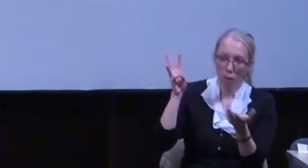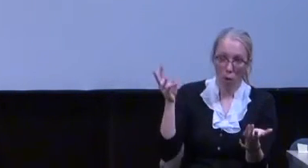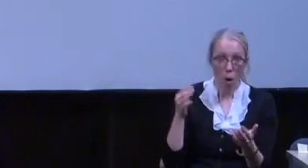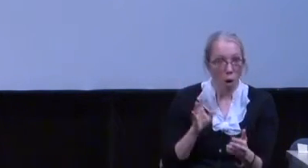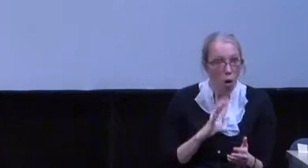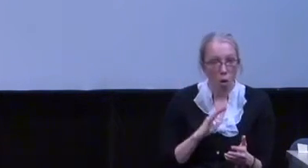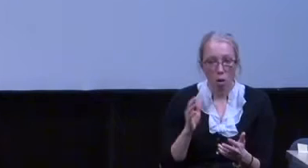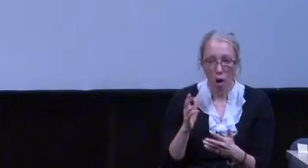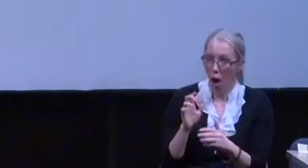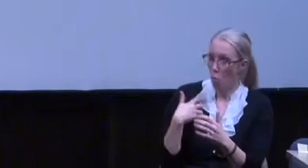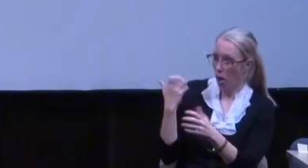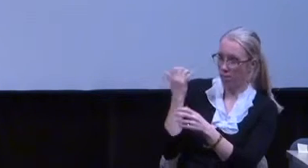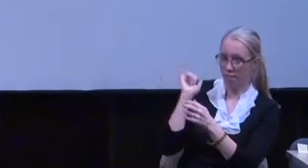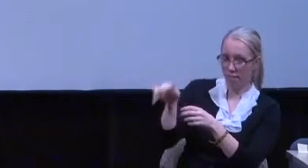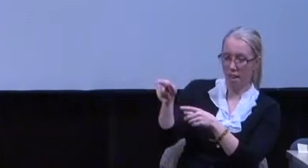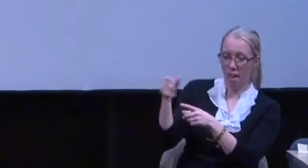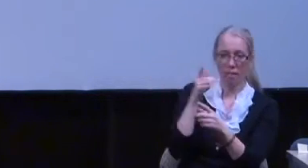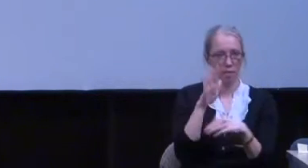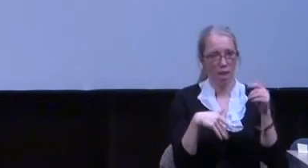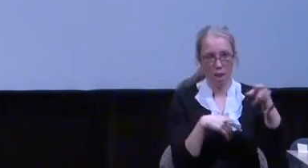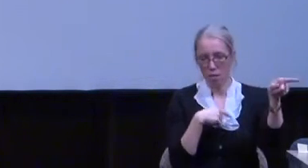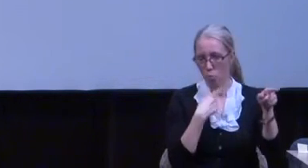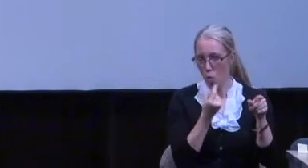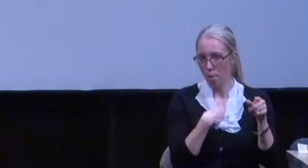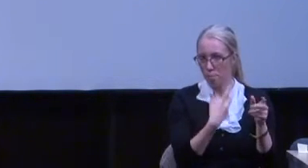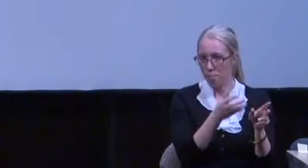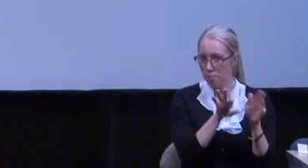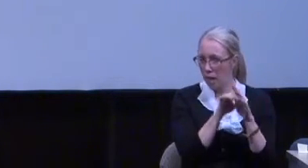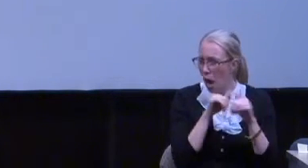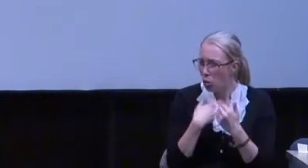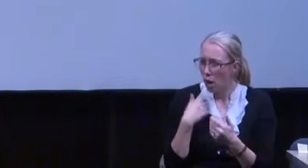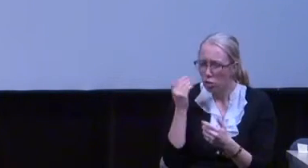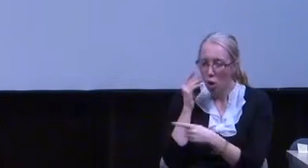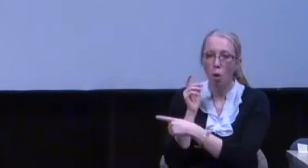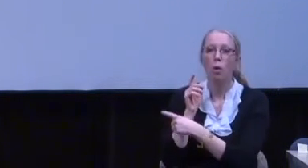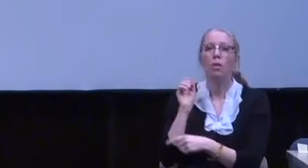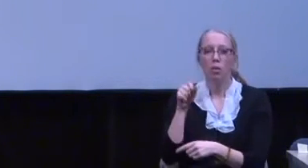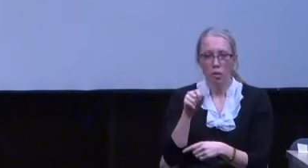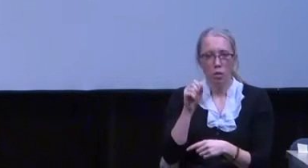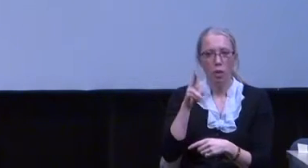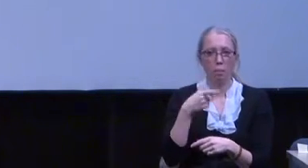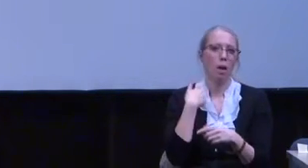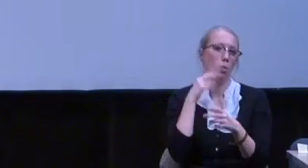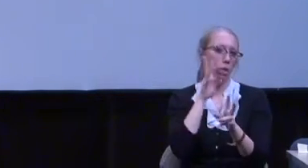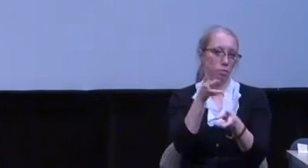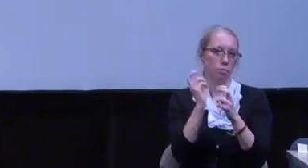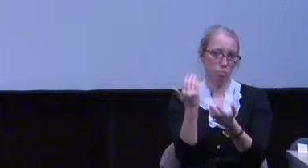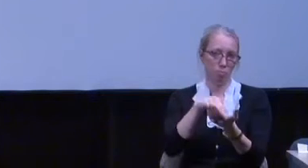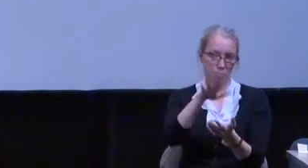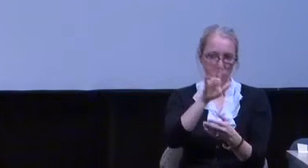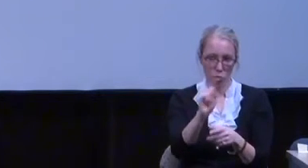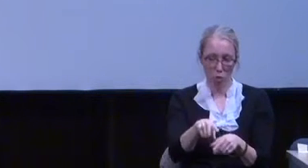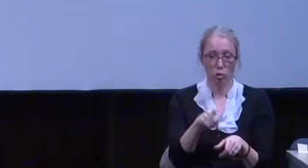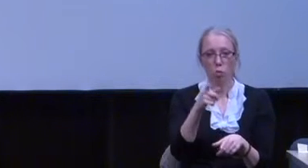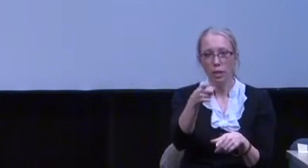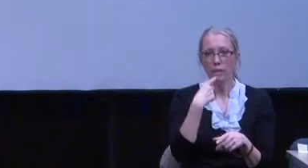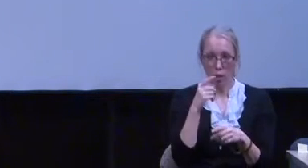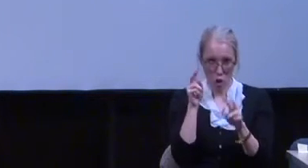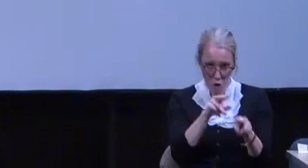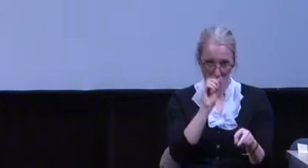yes, I do. Okay, so he said he went to an open source, right, for textbooks